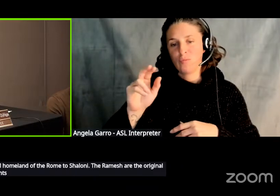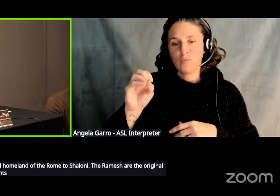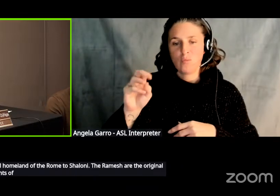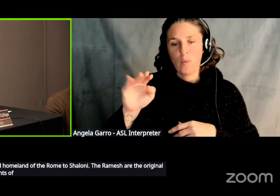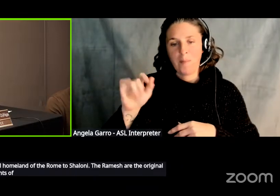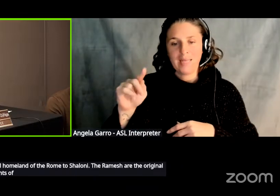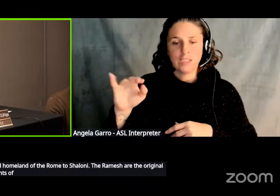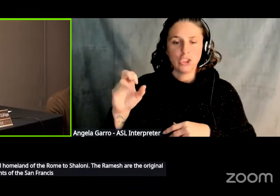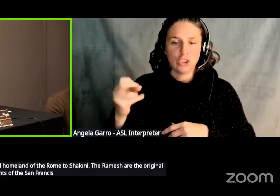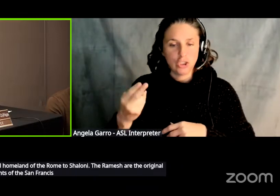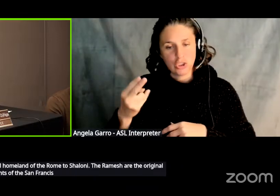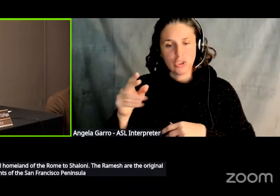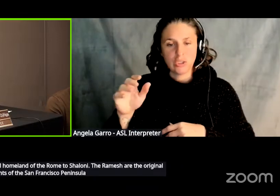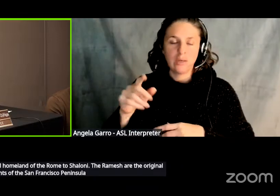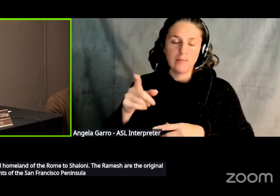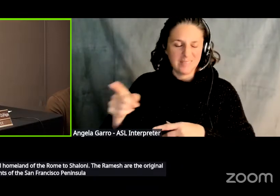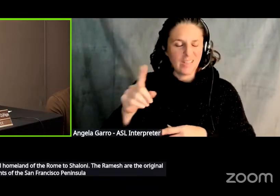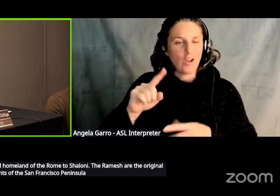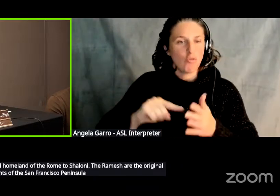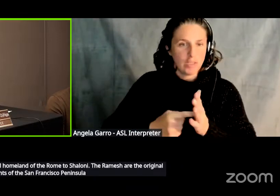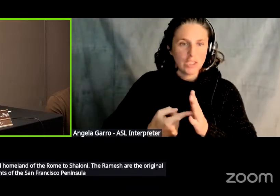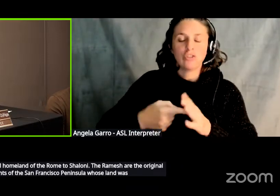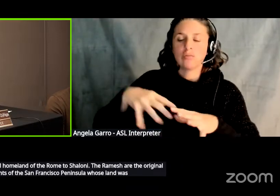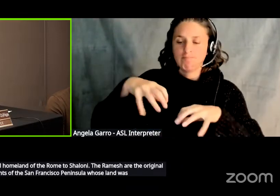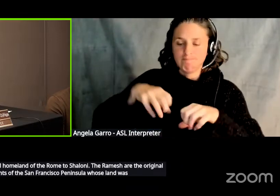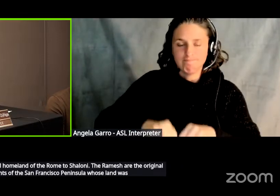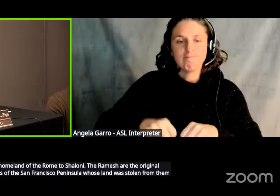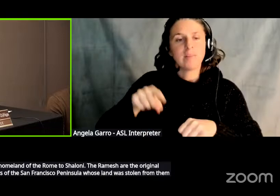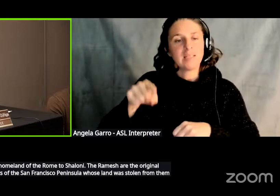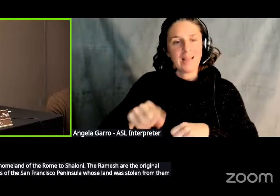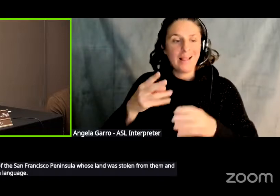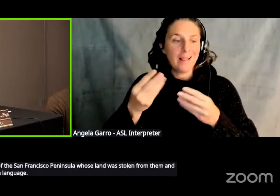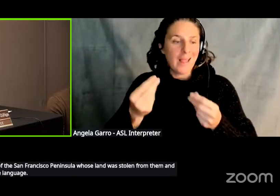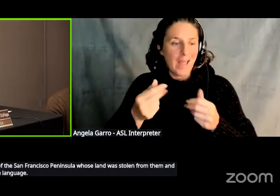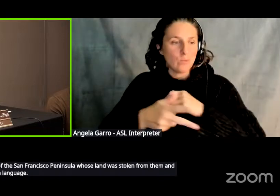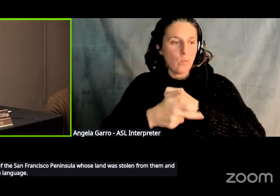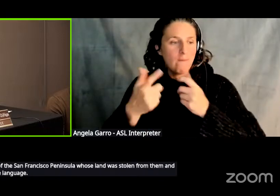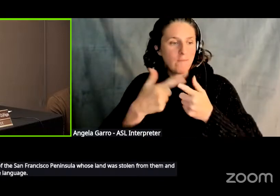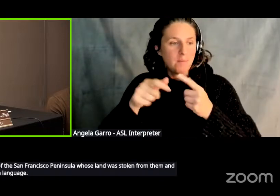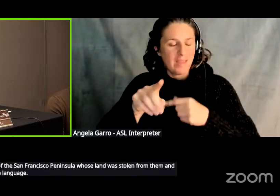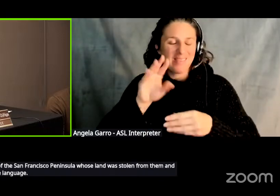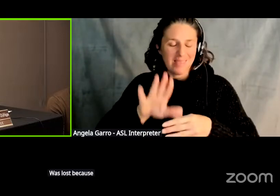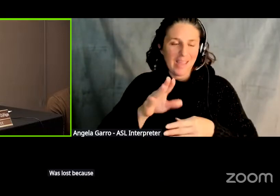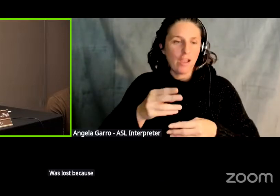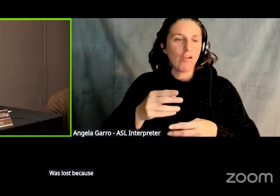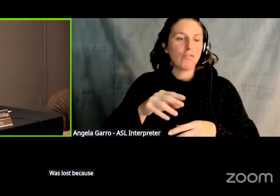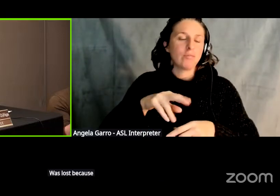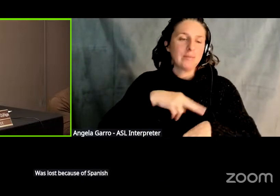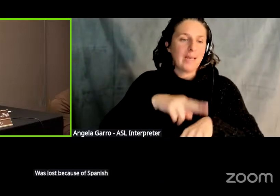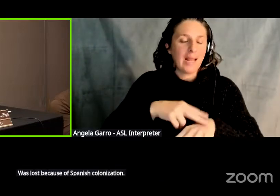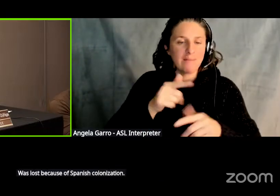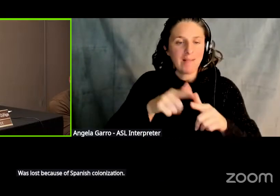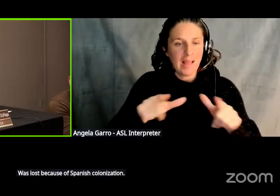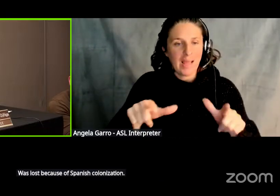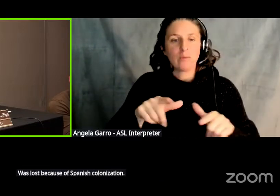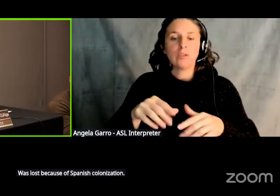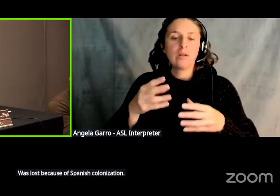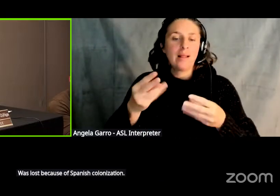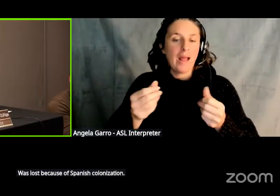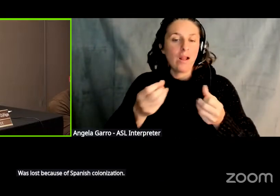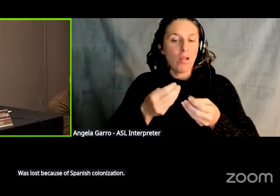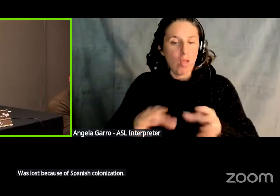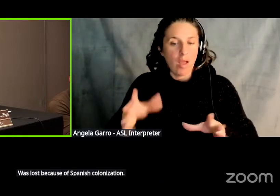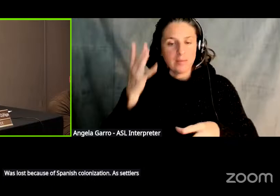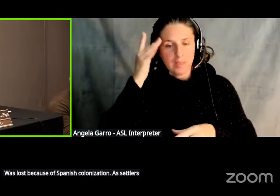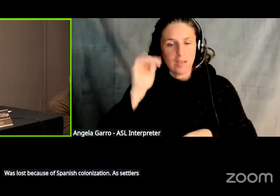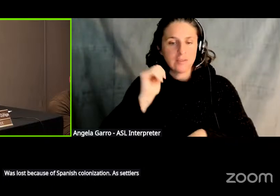Francisco Peninsula, whose land was stolen from them and whose native language was lost because of Spanish colonization. As settlers on the